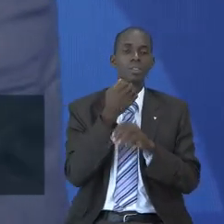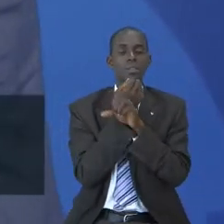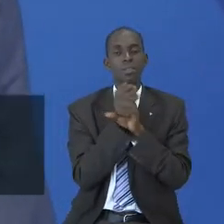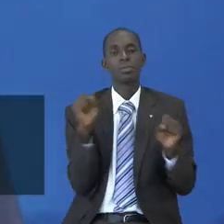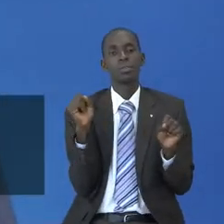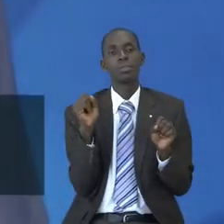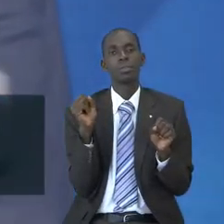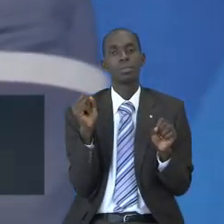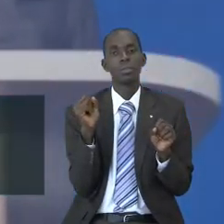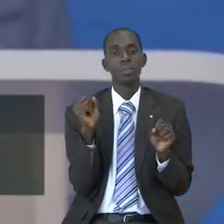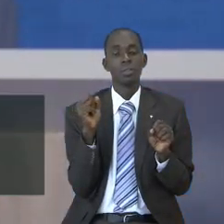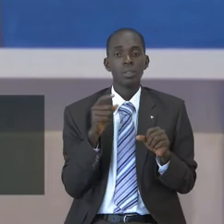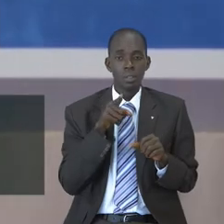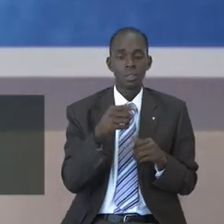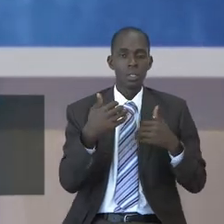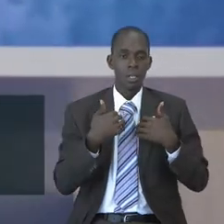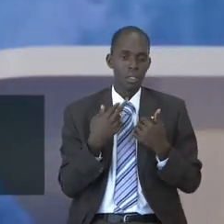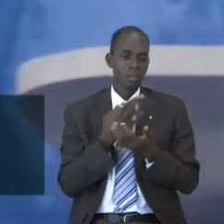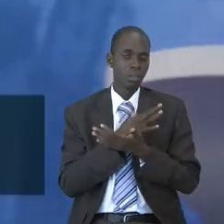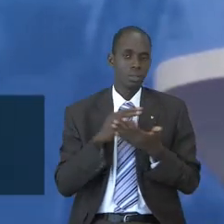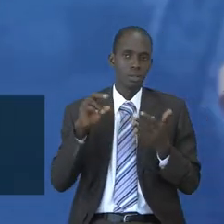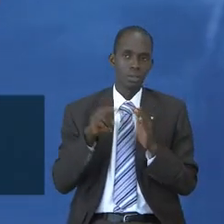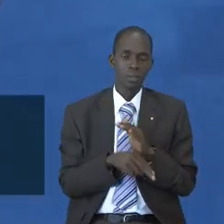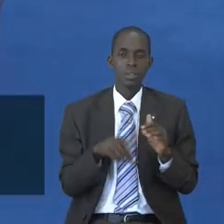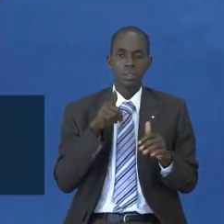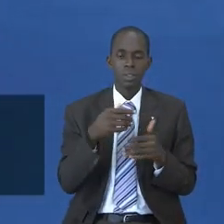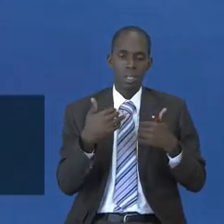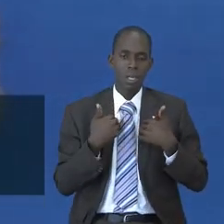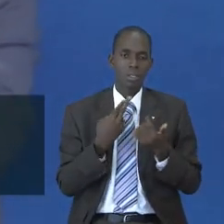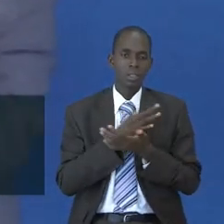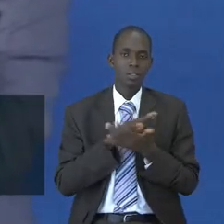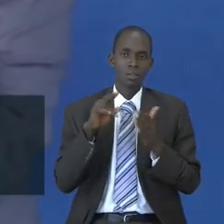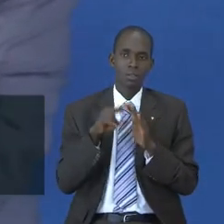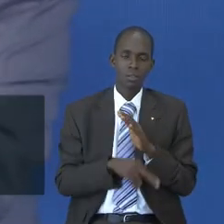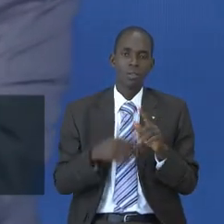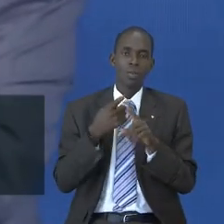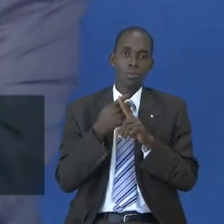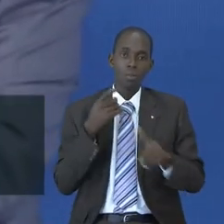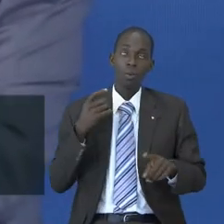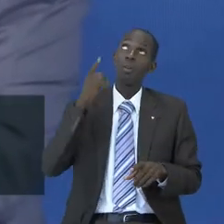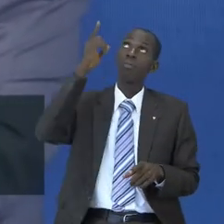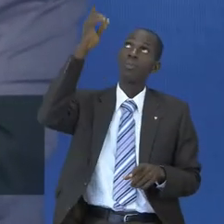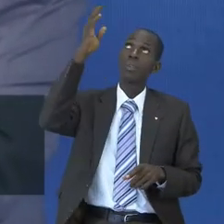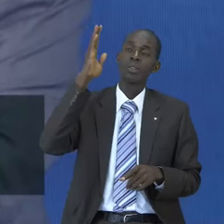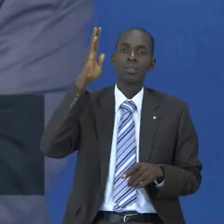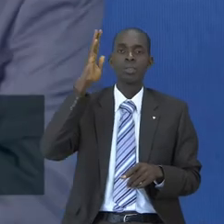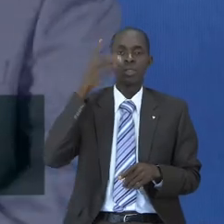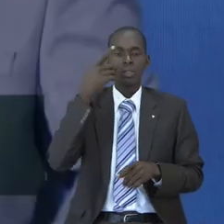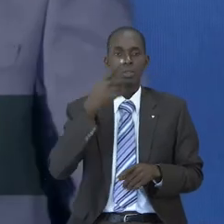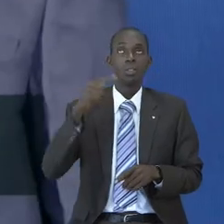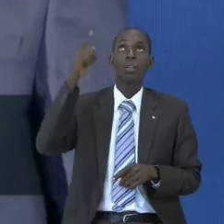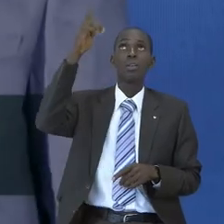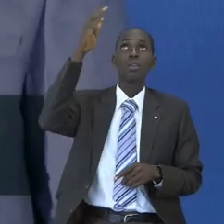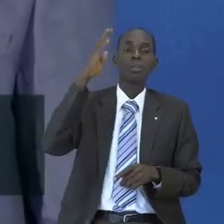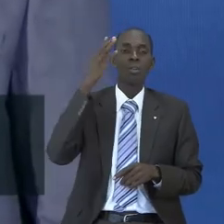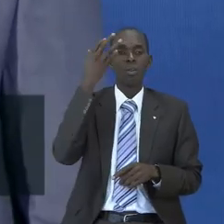salvation. He has righteousness. And he has righteousness from God, the God